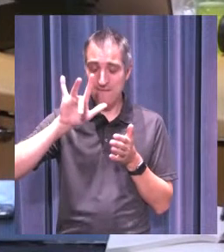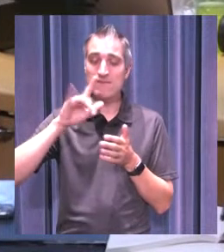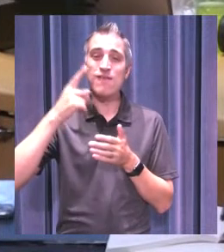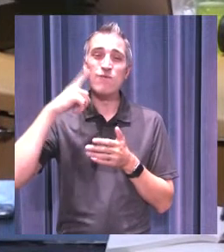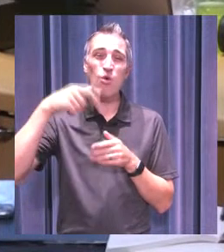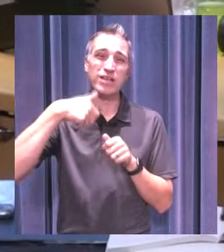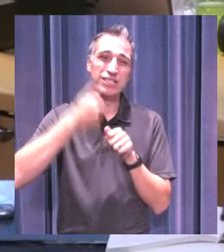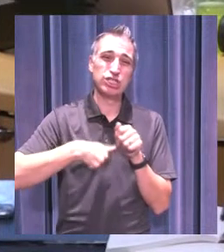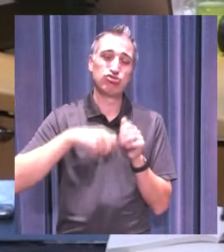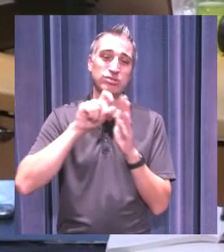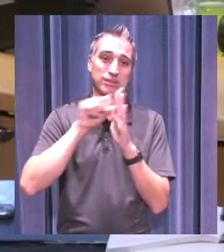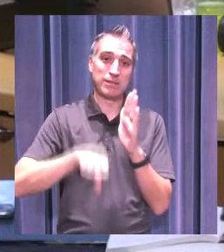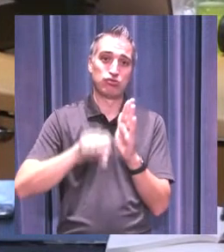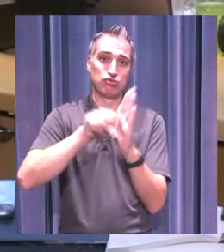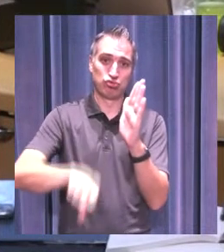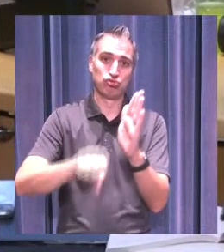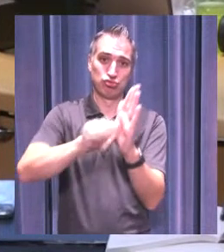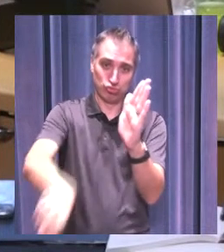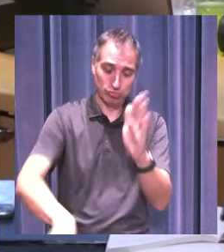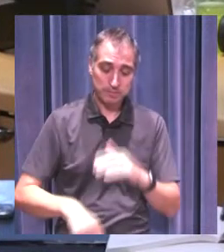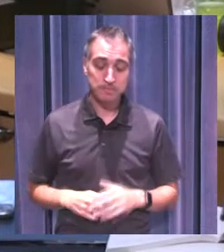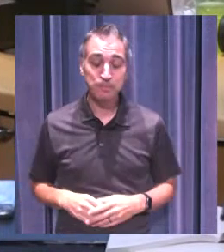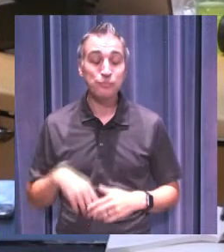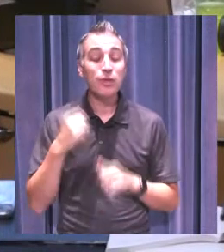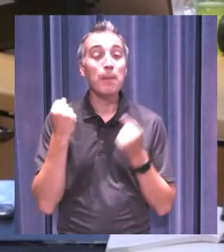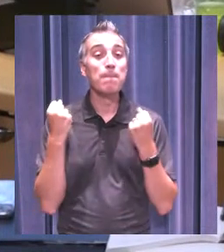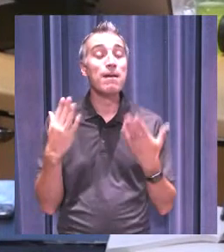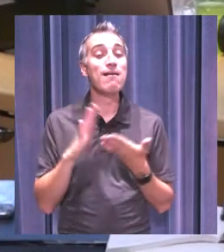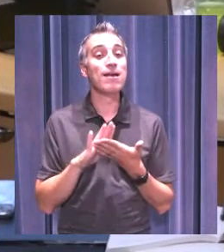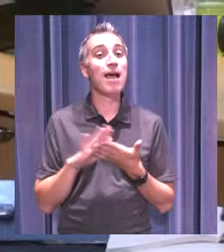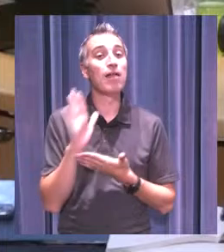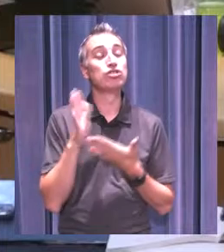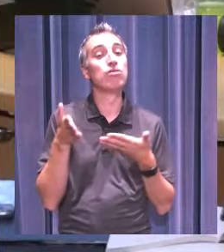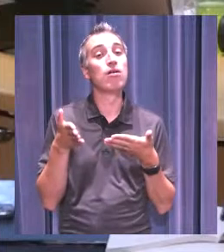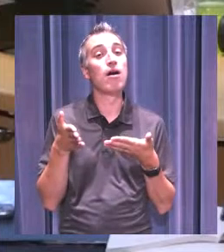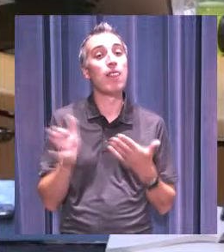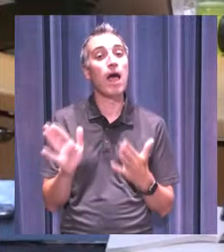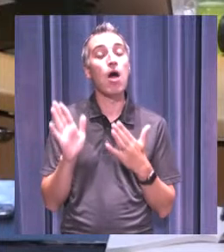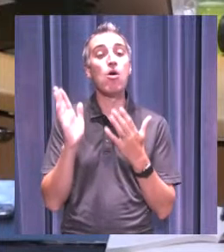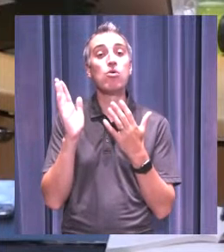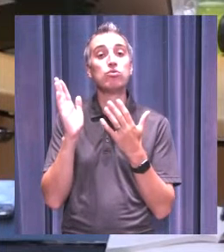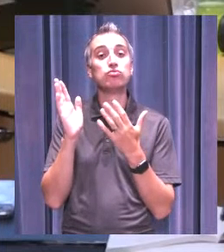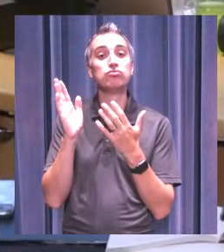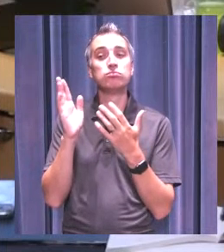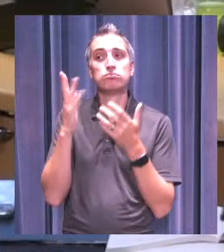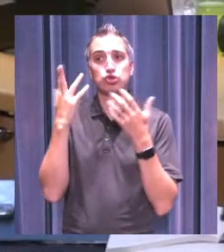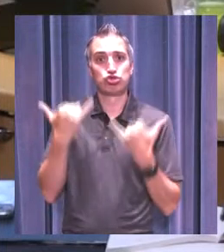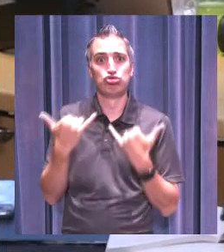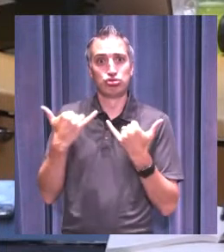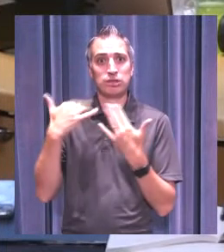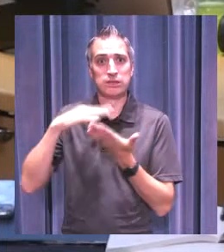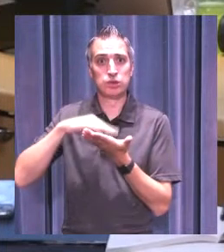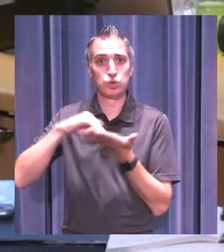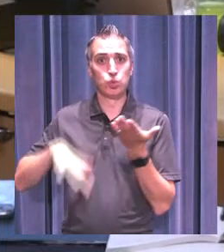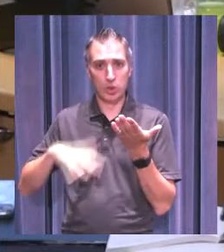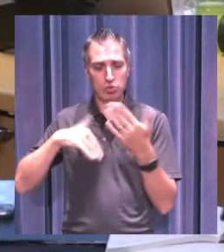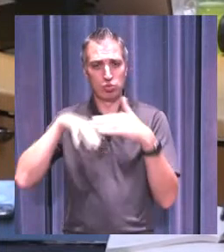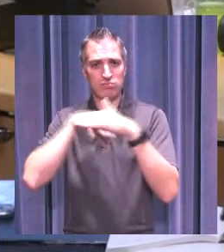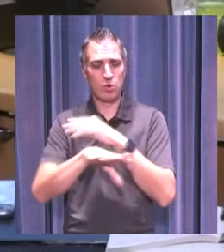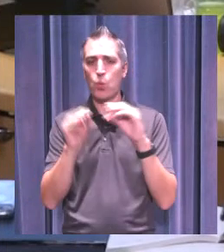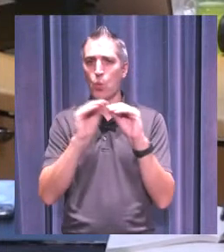of use. Many colleges provide access to currently enrolled students without a separate fee. They could